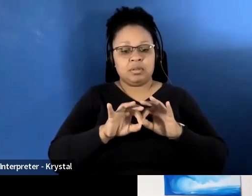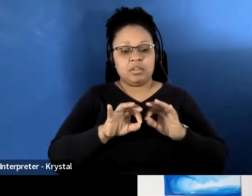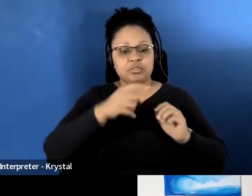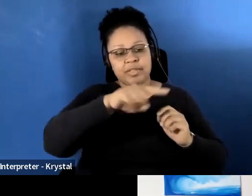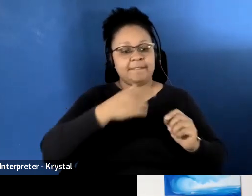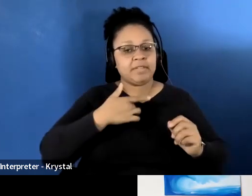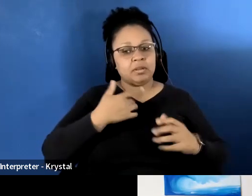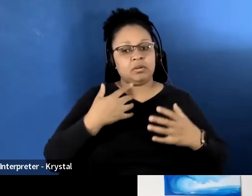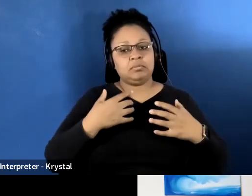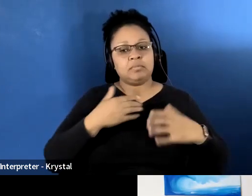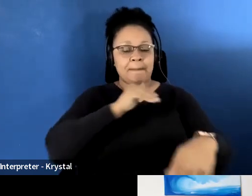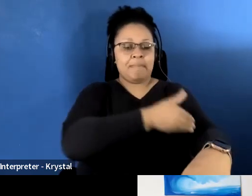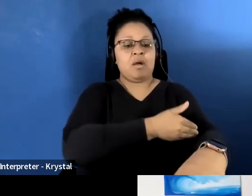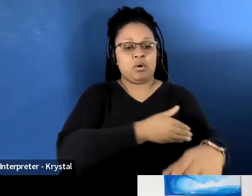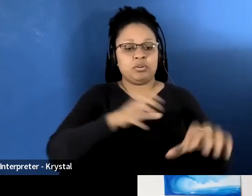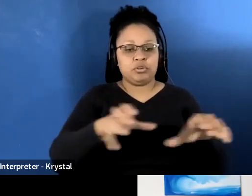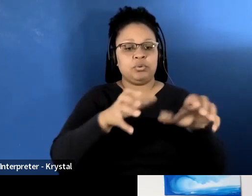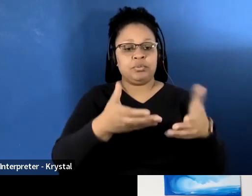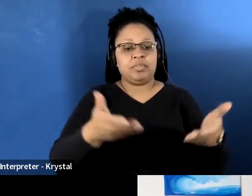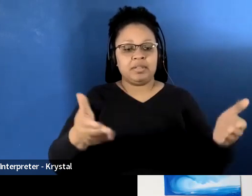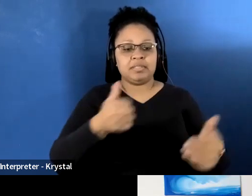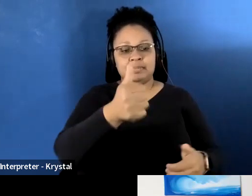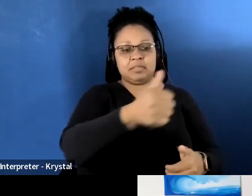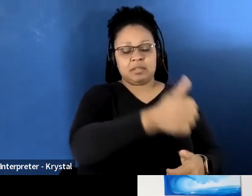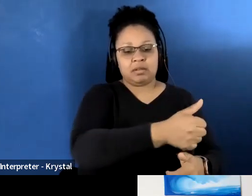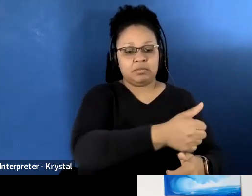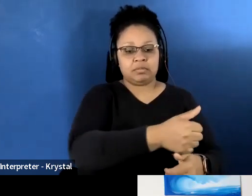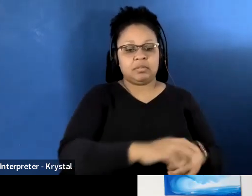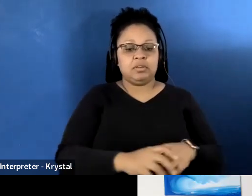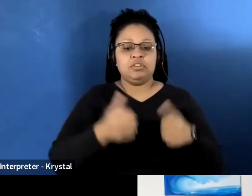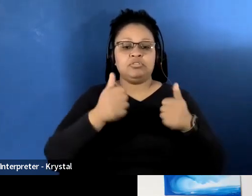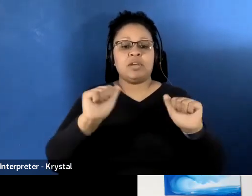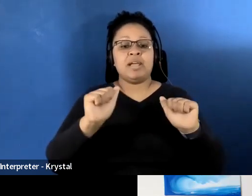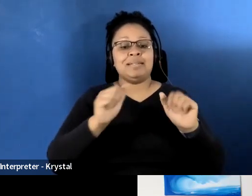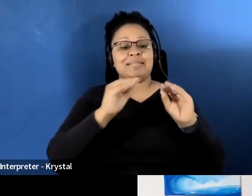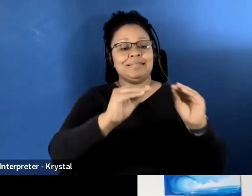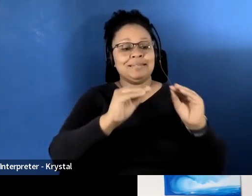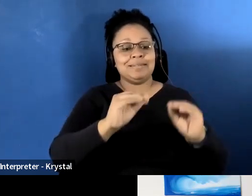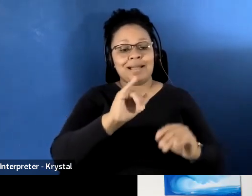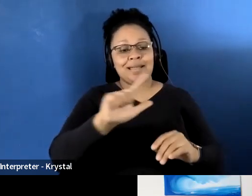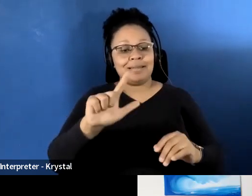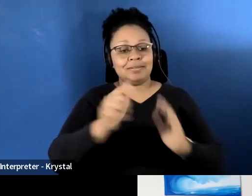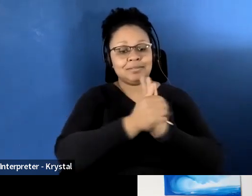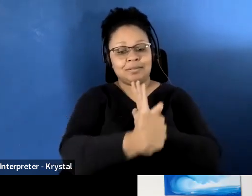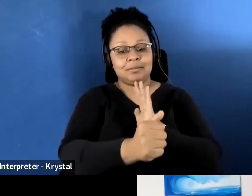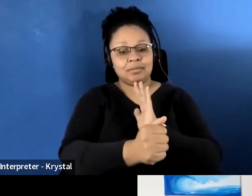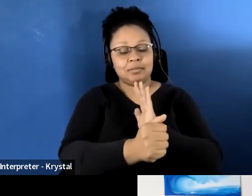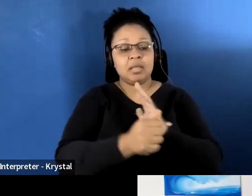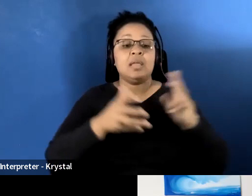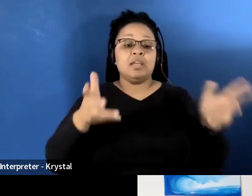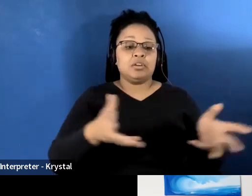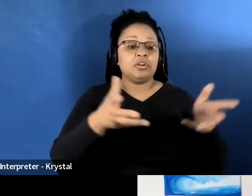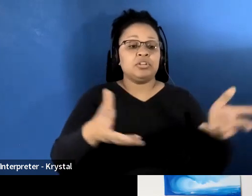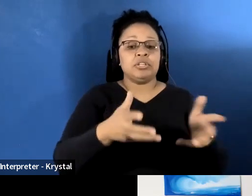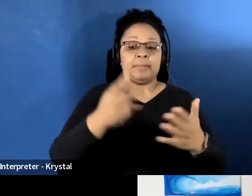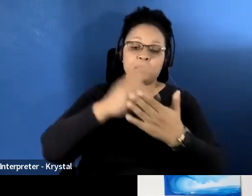own, ultimately helping to teach them IL skills, and then encourage them to reach out to various programs and therapies.